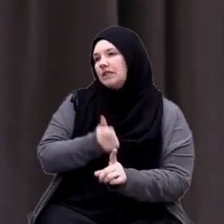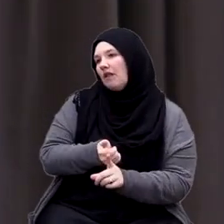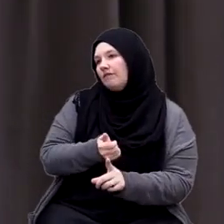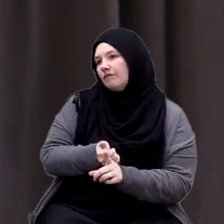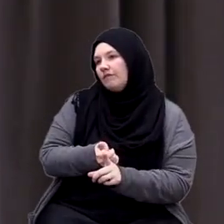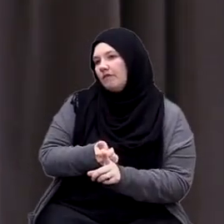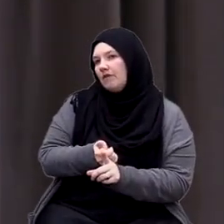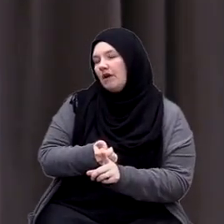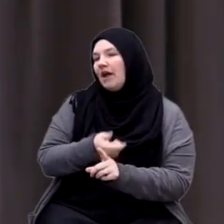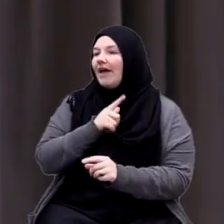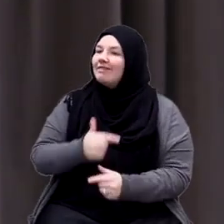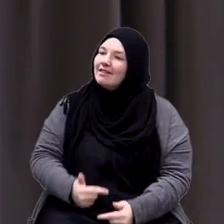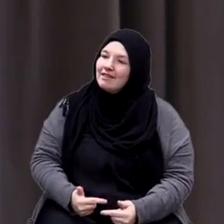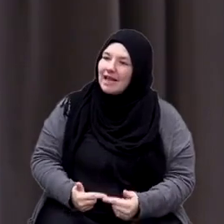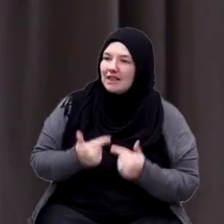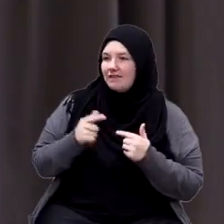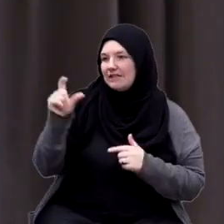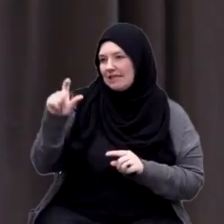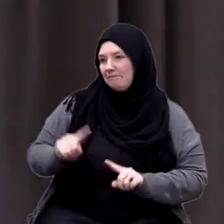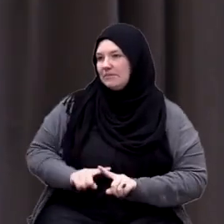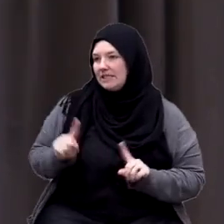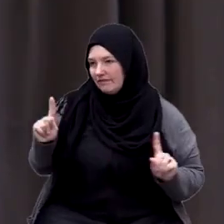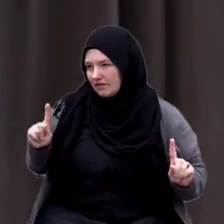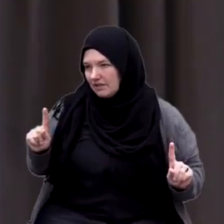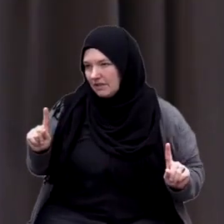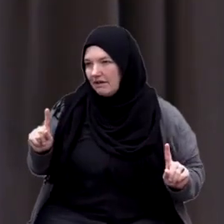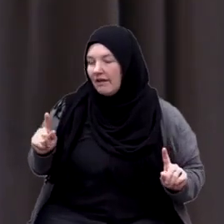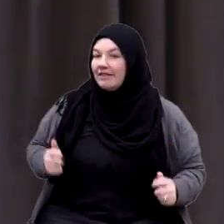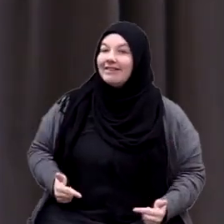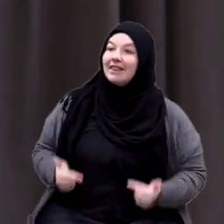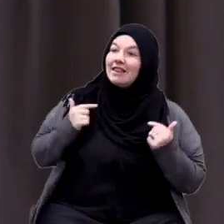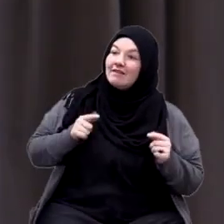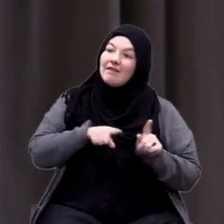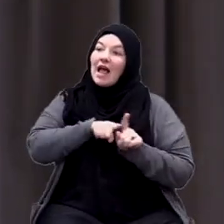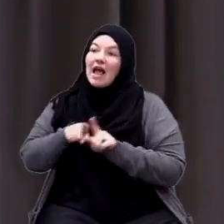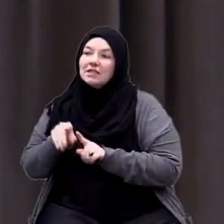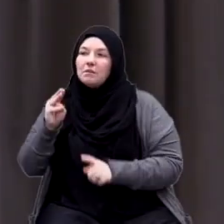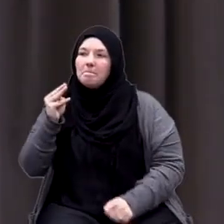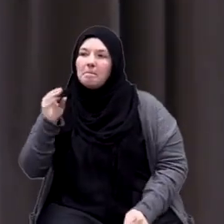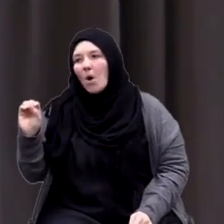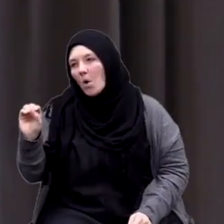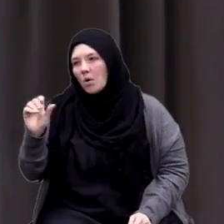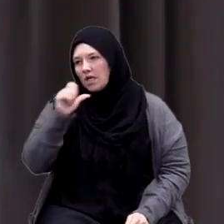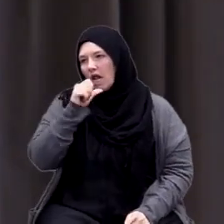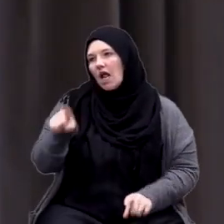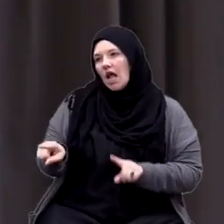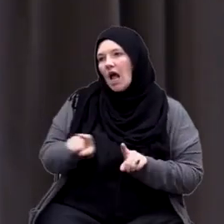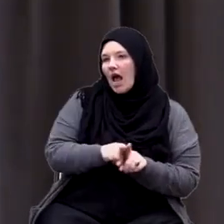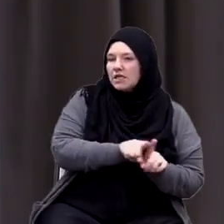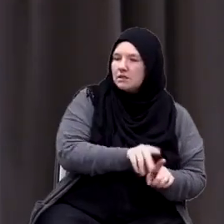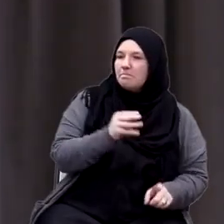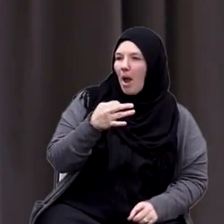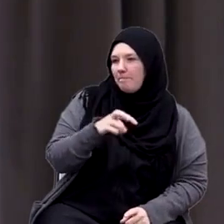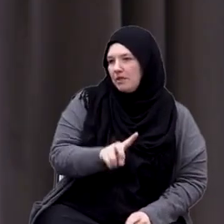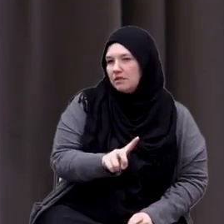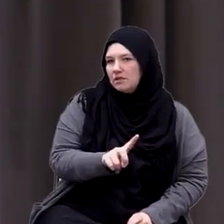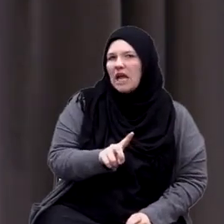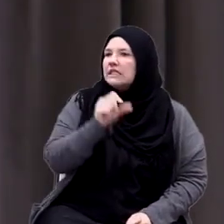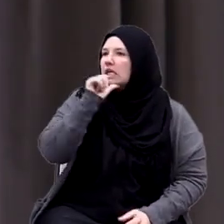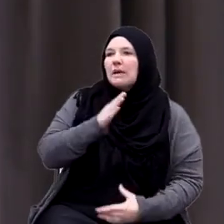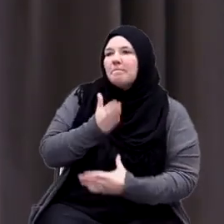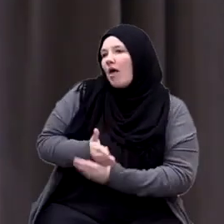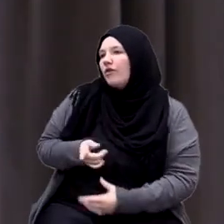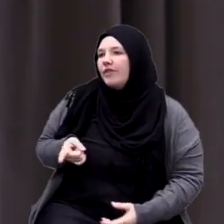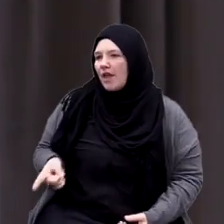which they live. So they live as Mo, not as Muhammad. And it doesn't bother